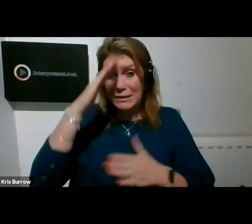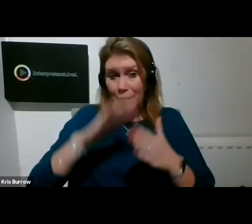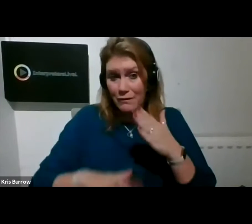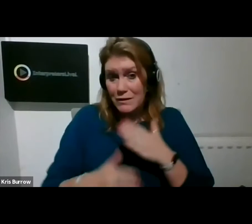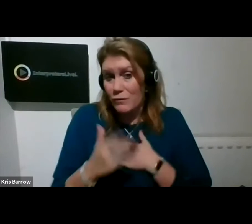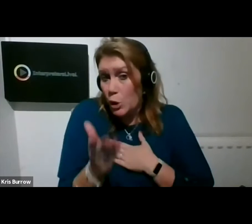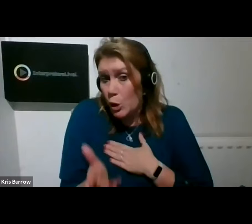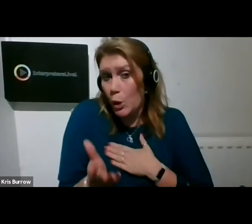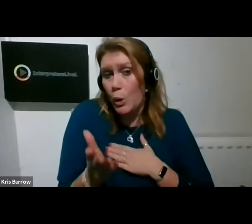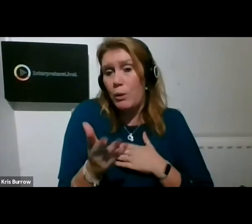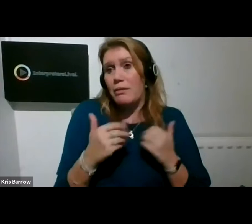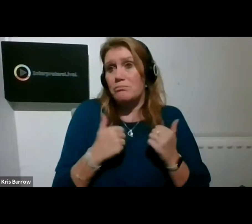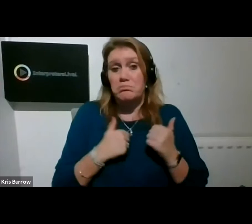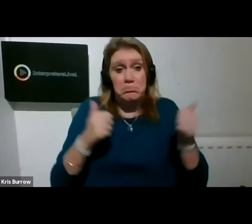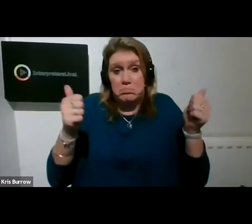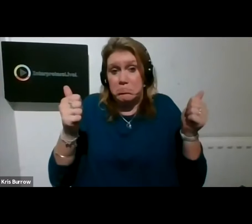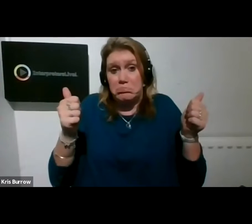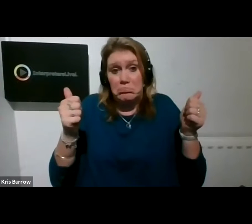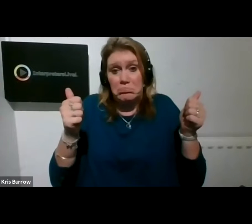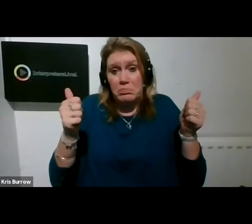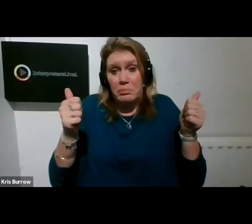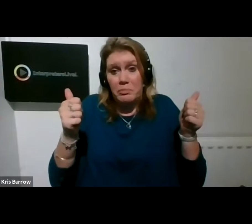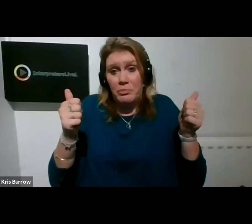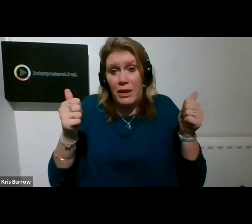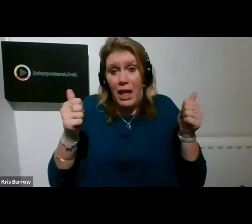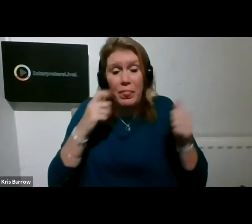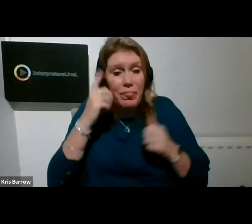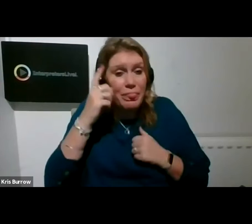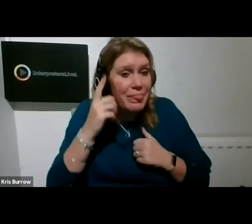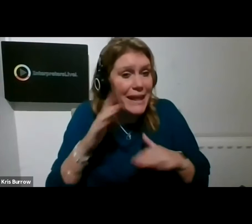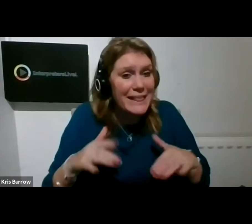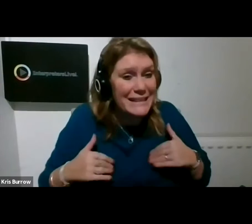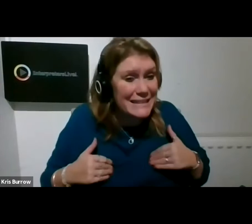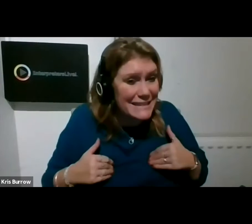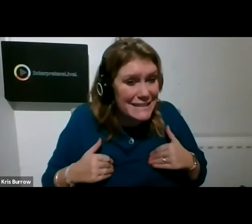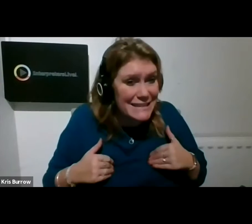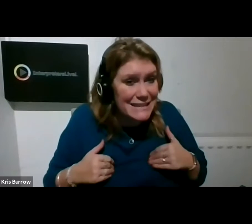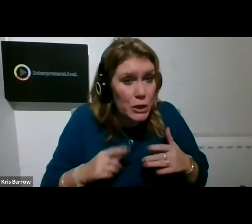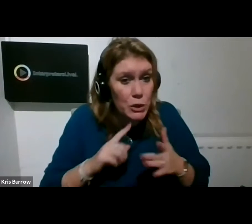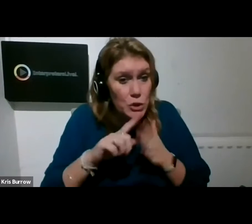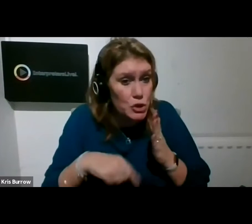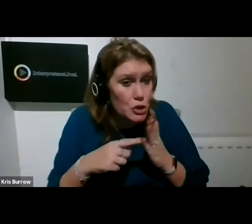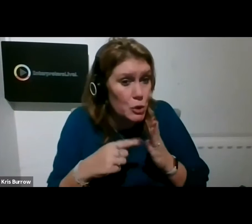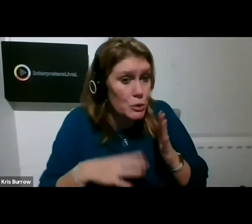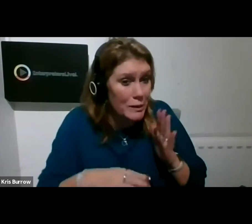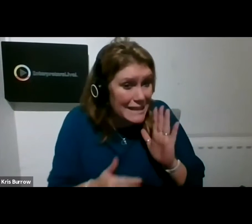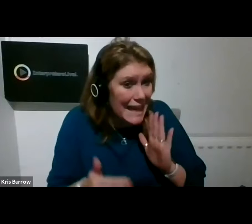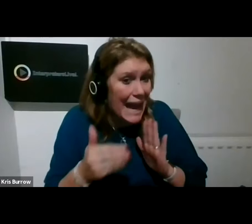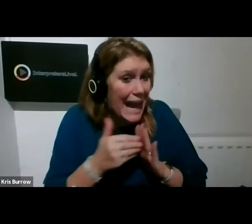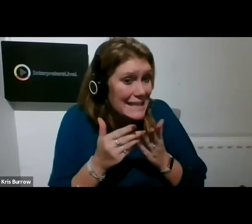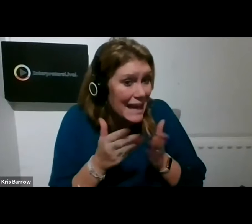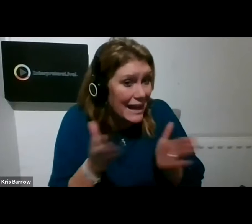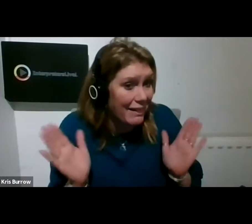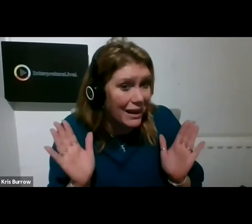too. I think that's all I need to say. Do we need to add anything?